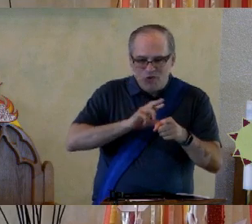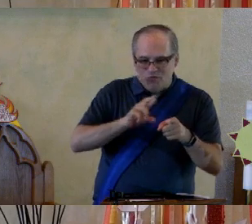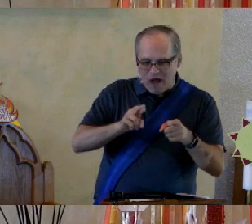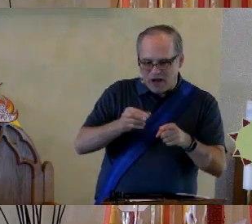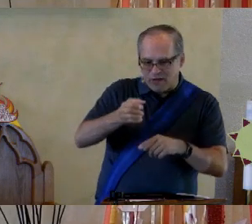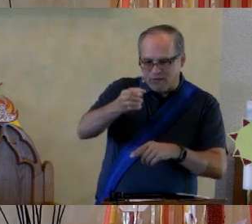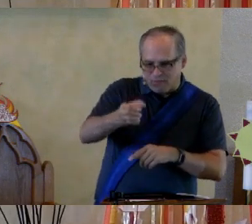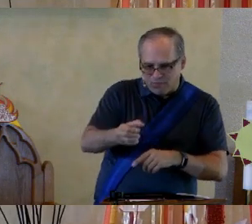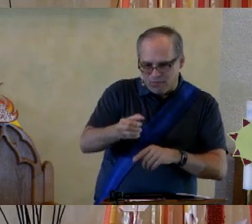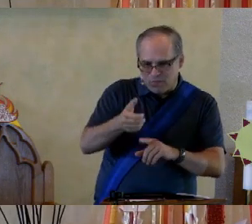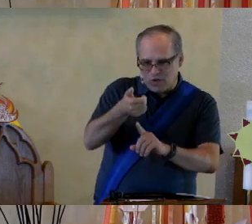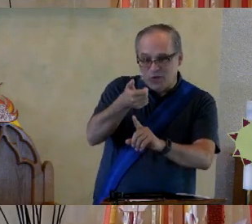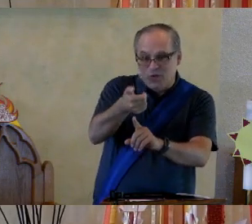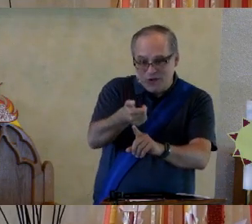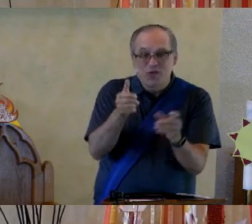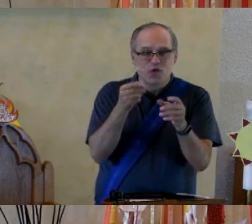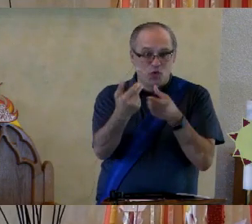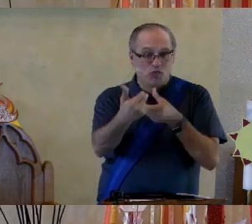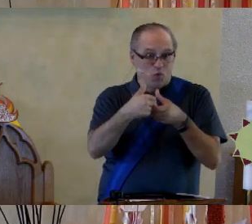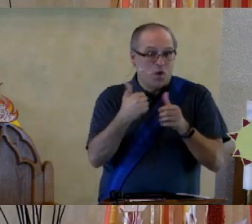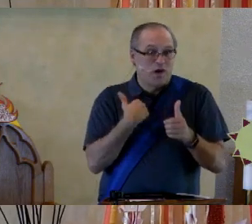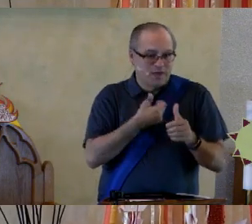elements, and you can light that with us.